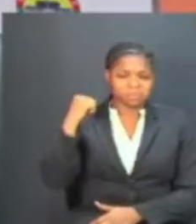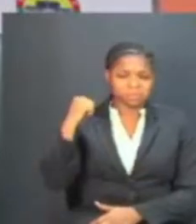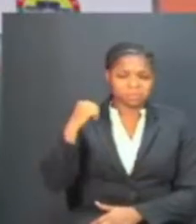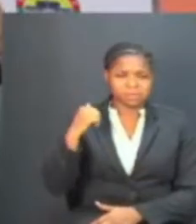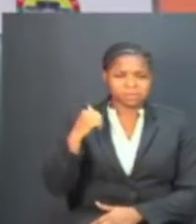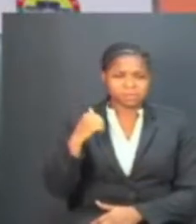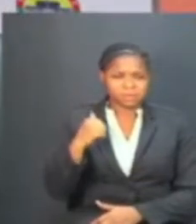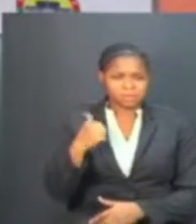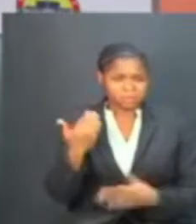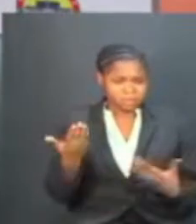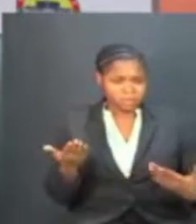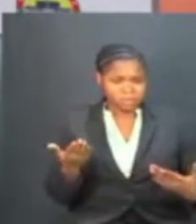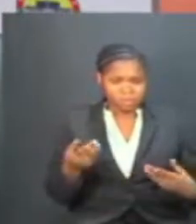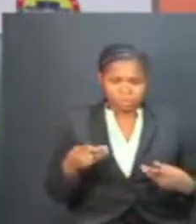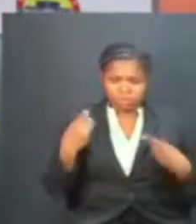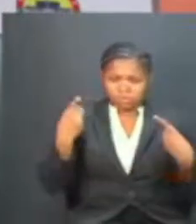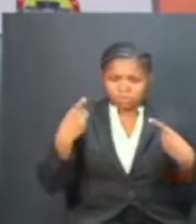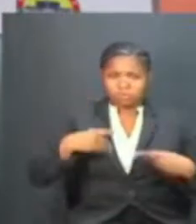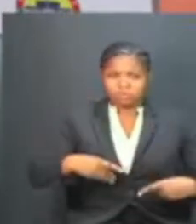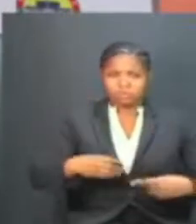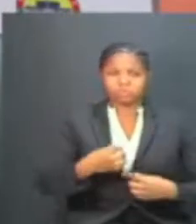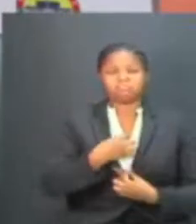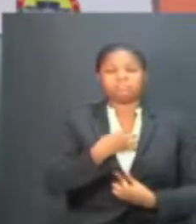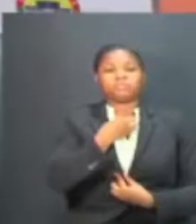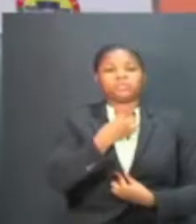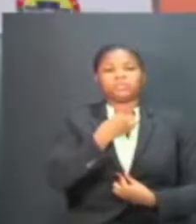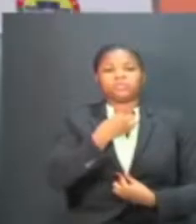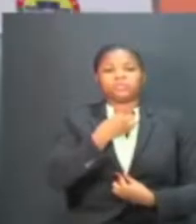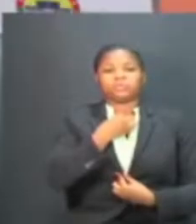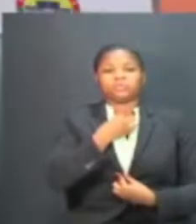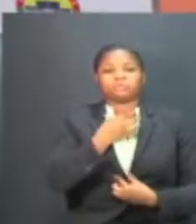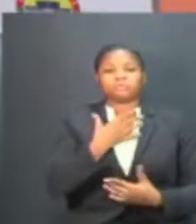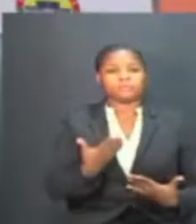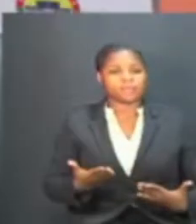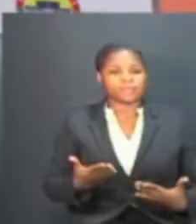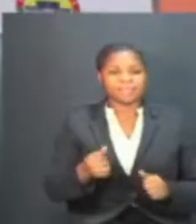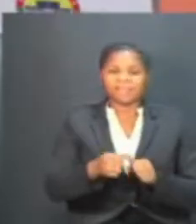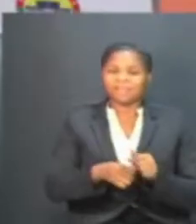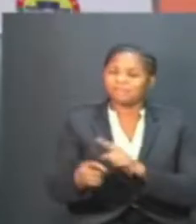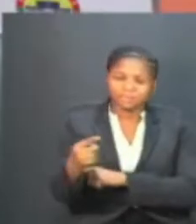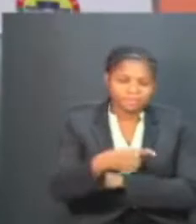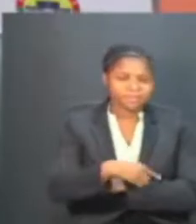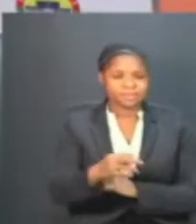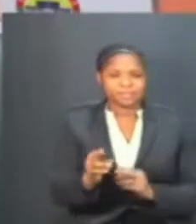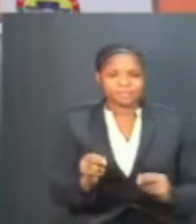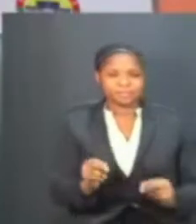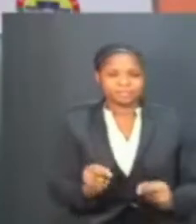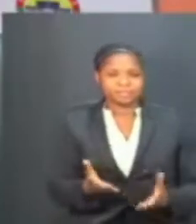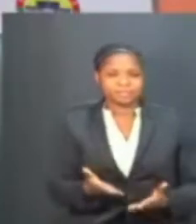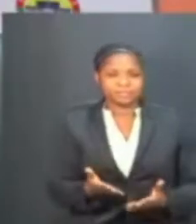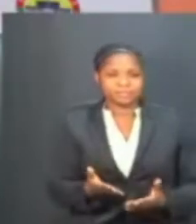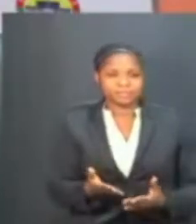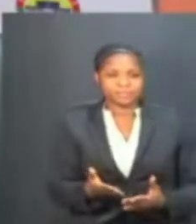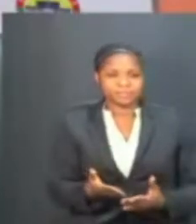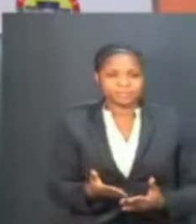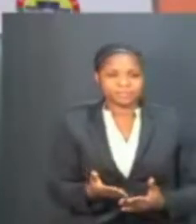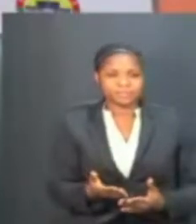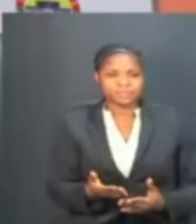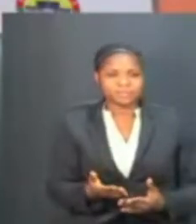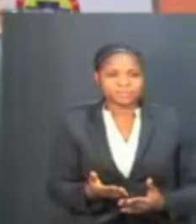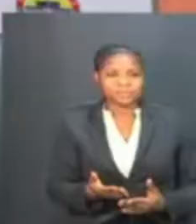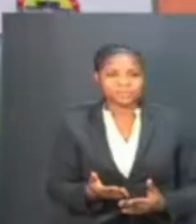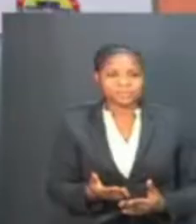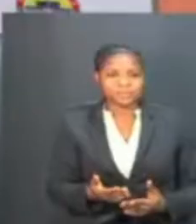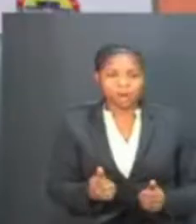with heat, tying whatever every day. Mr. Speaker, with all respect to you,